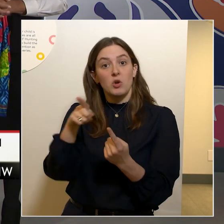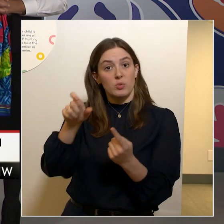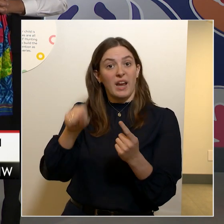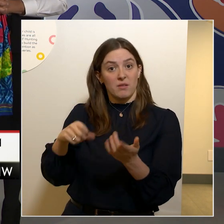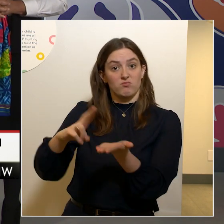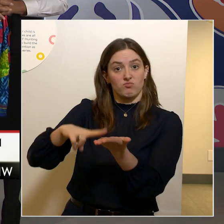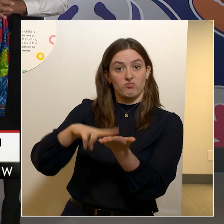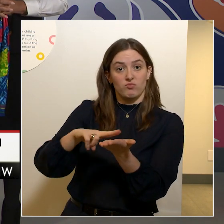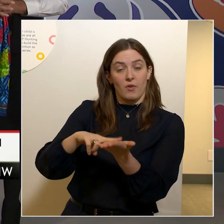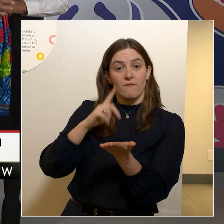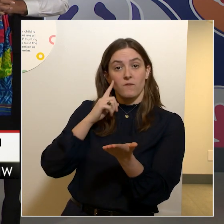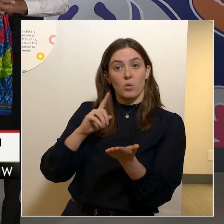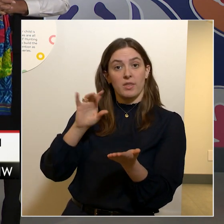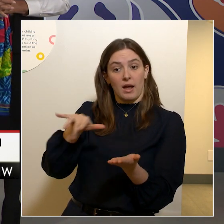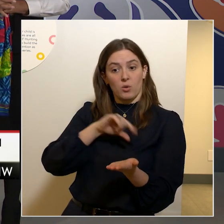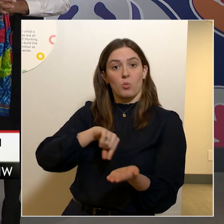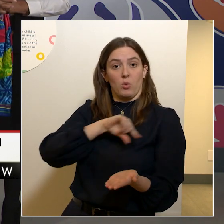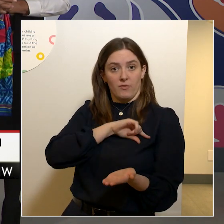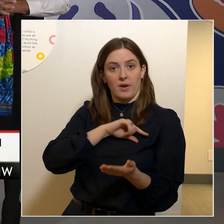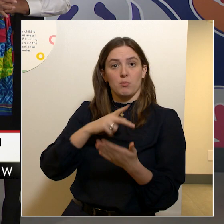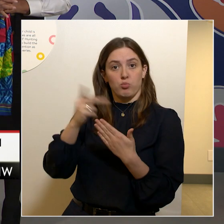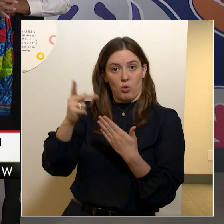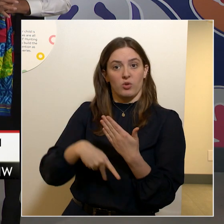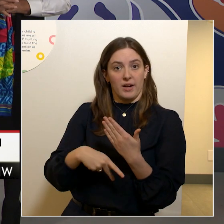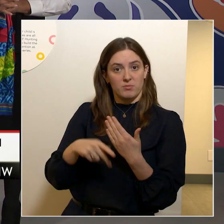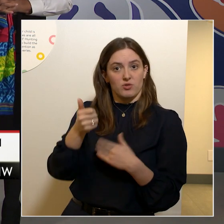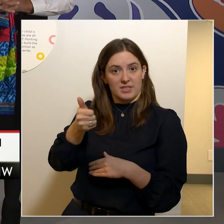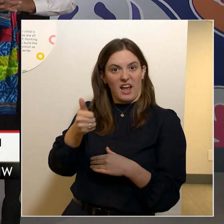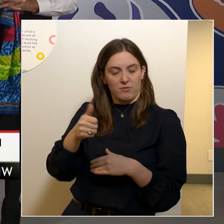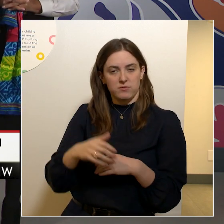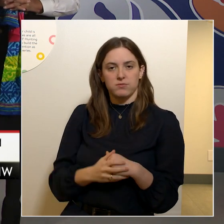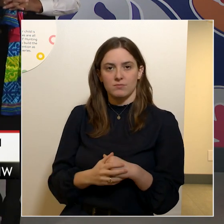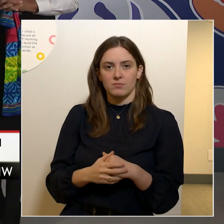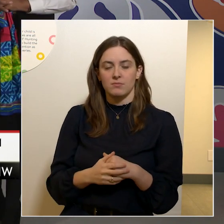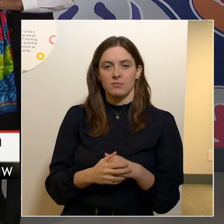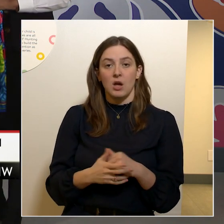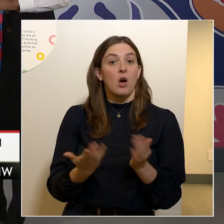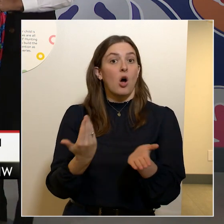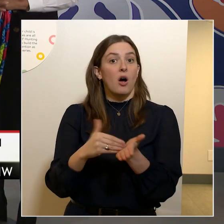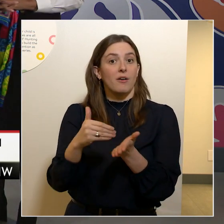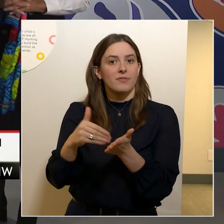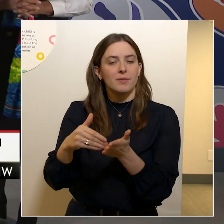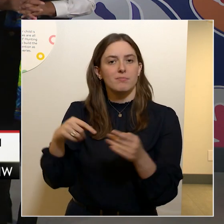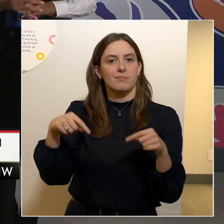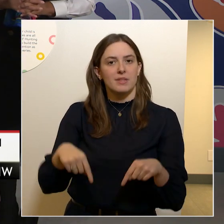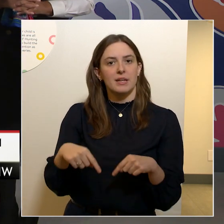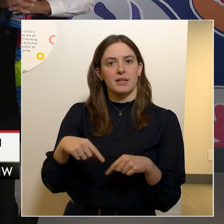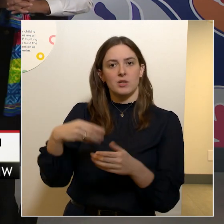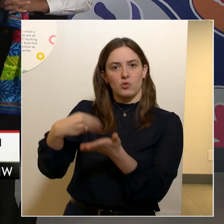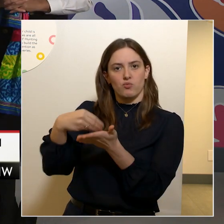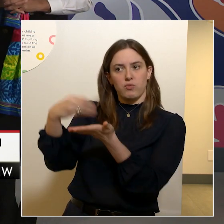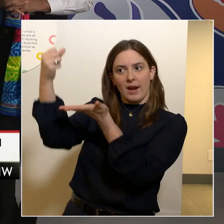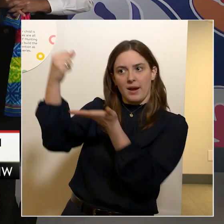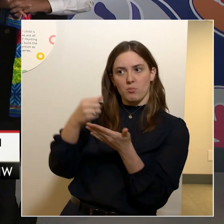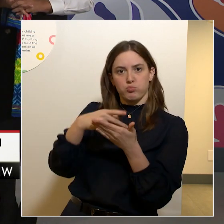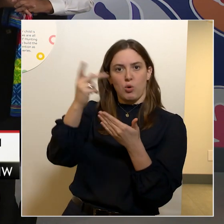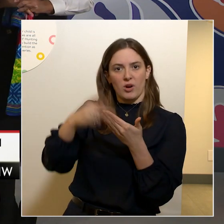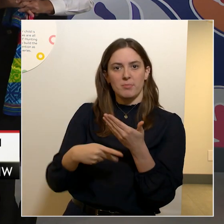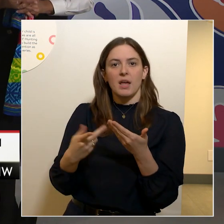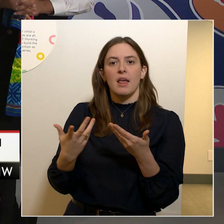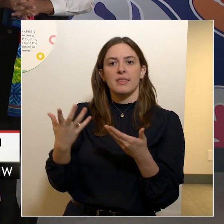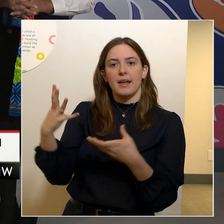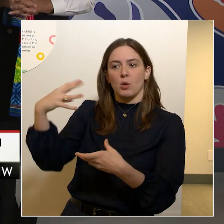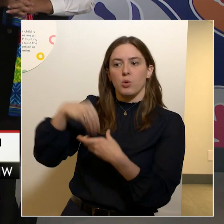programs that they qualify or are seeking. In most cases, these grant programs are designed to improve existing